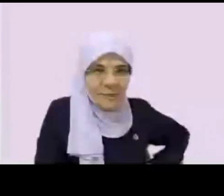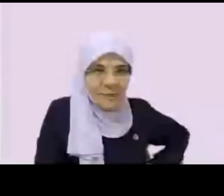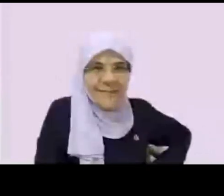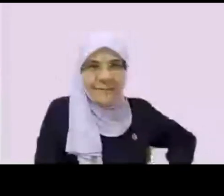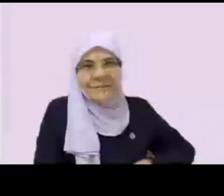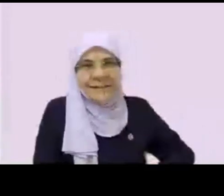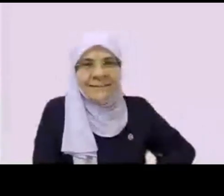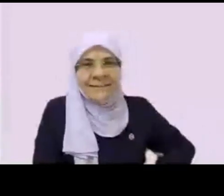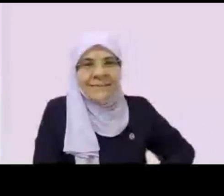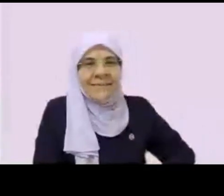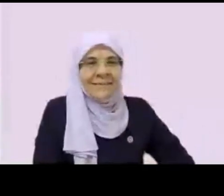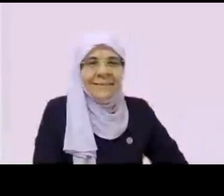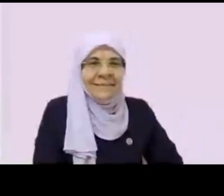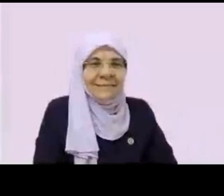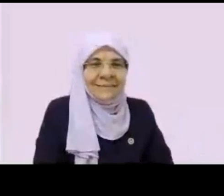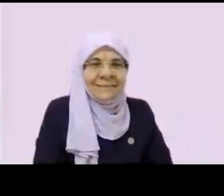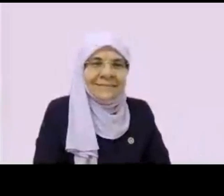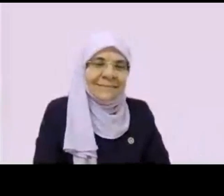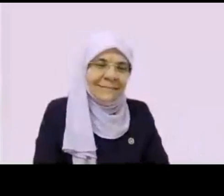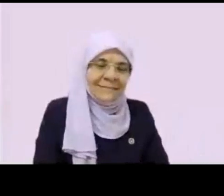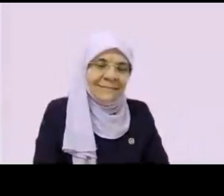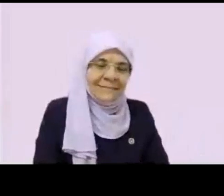Yes, of focusing on difficulties?